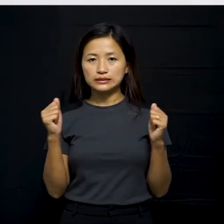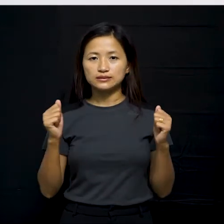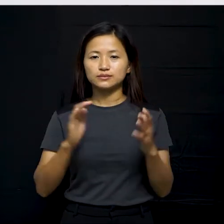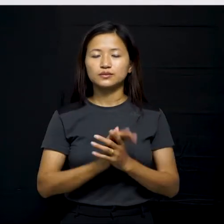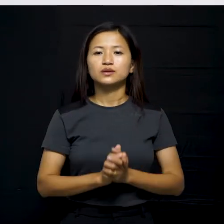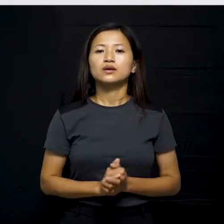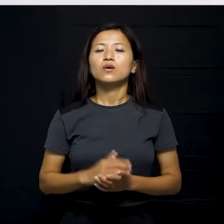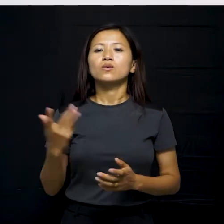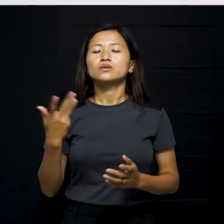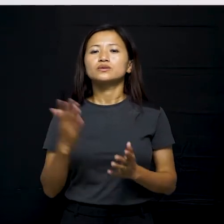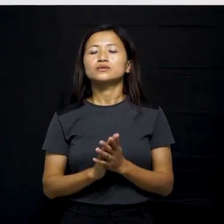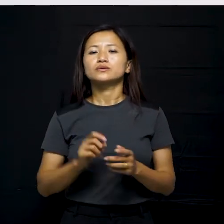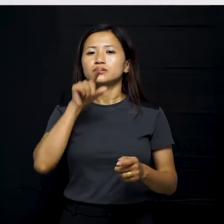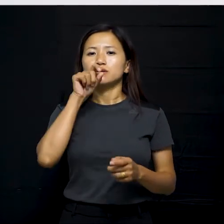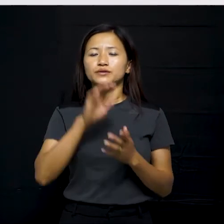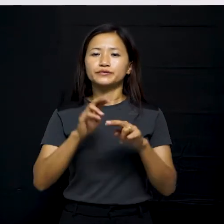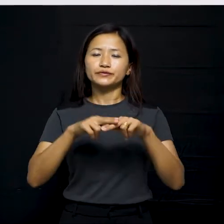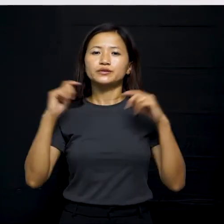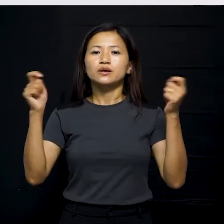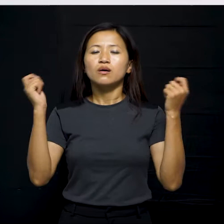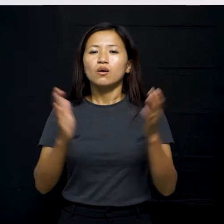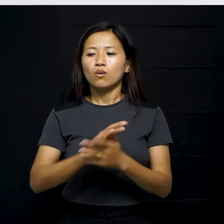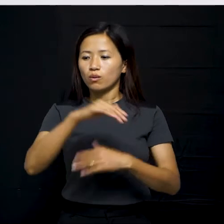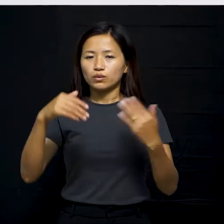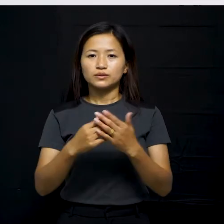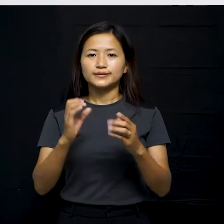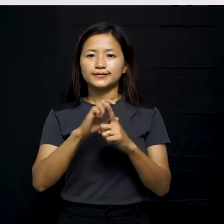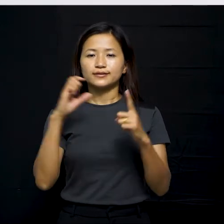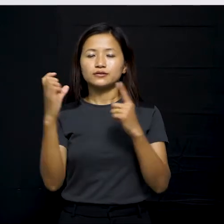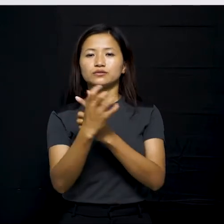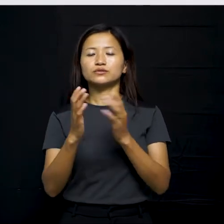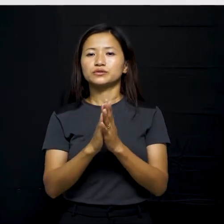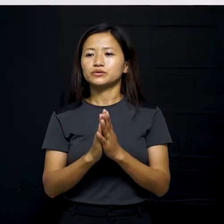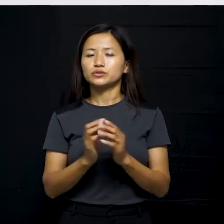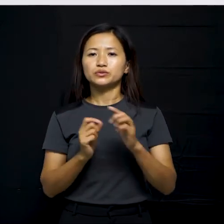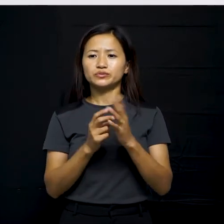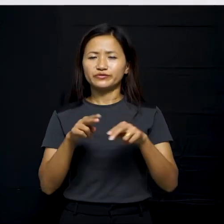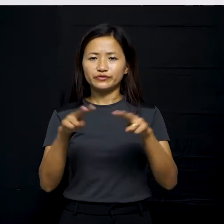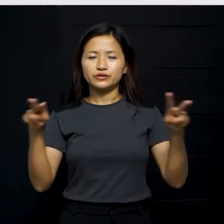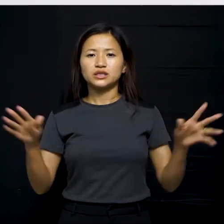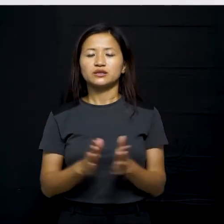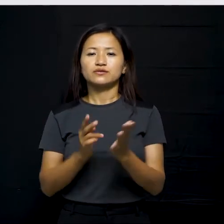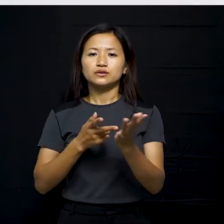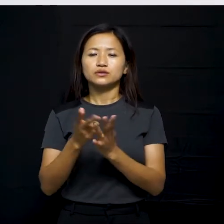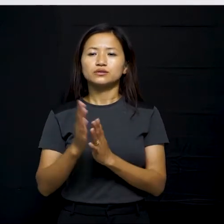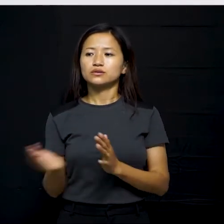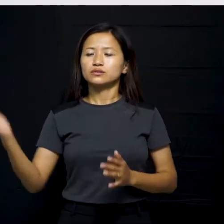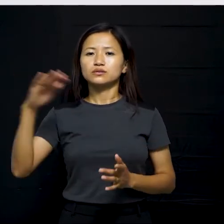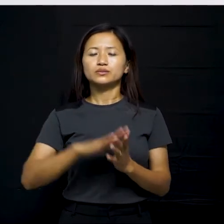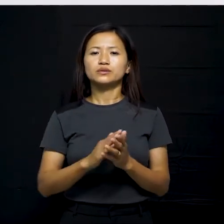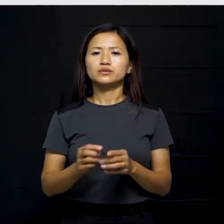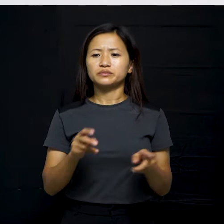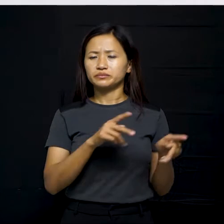what they do in this Hornbill Festival is that all the cultural troops from different villages, they used to come and they used